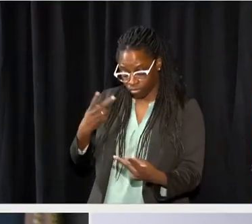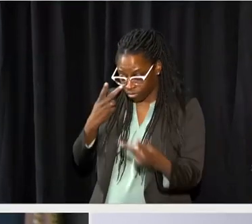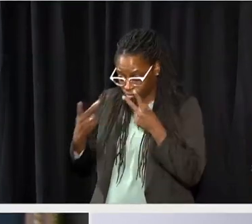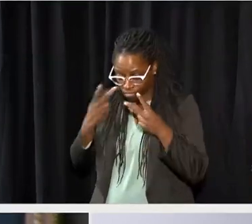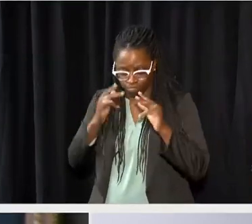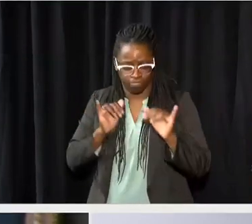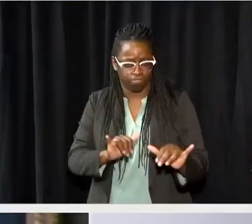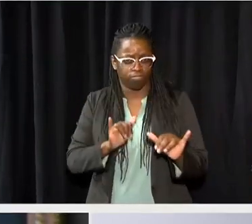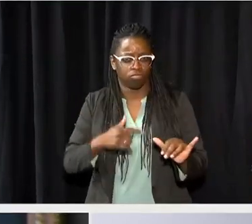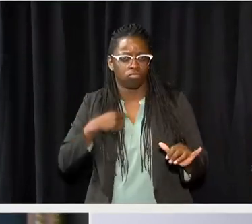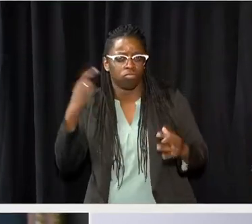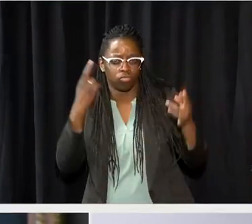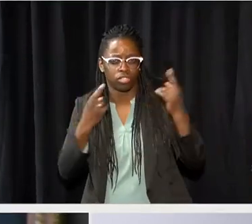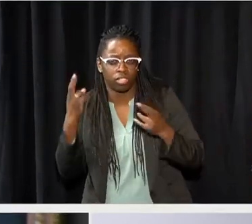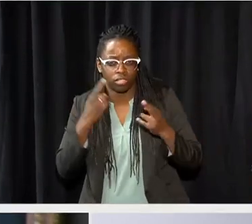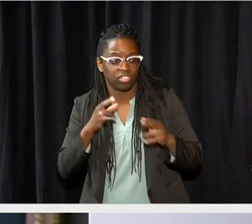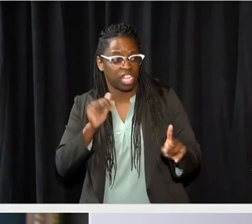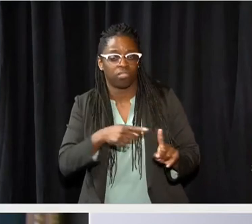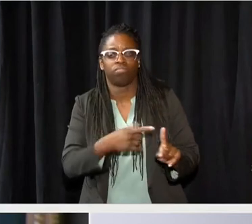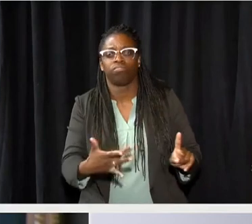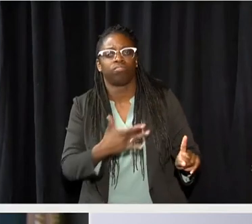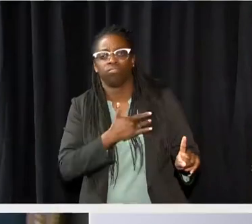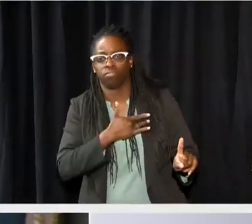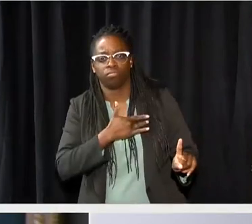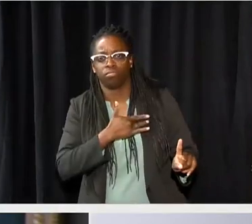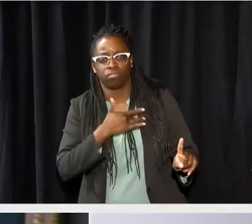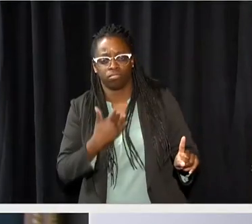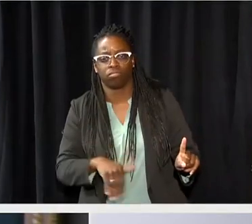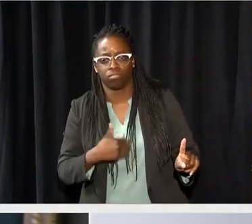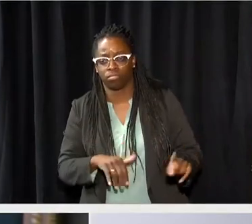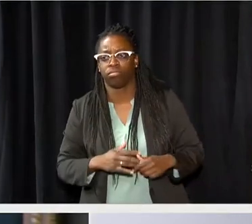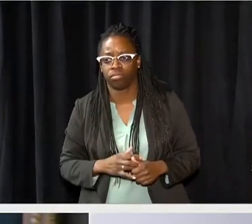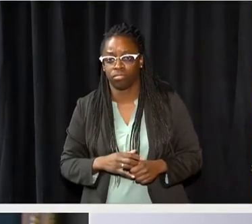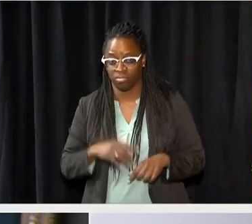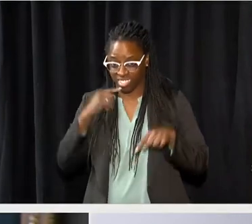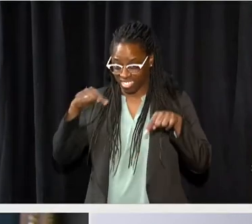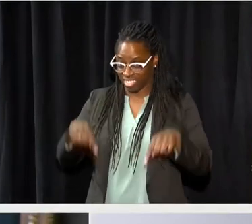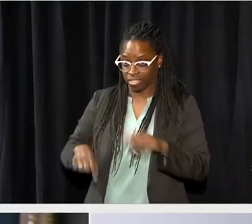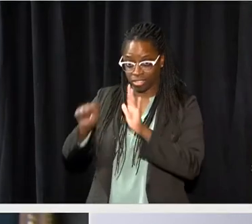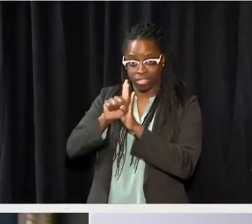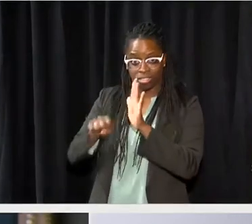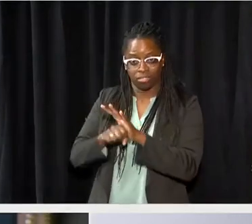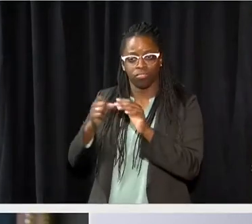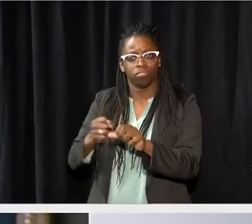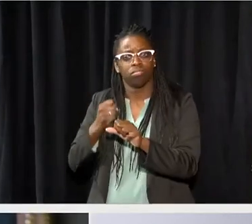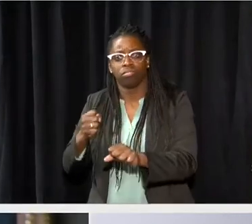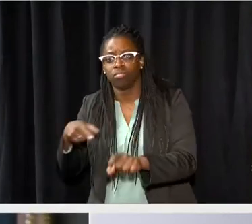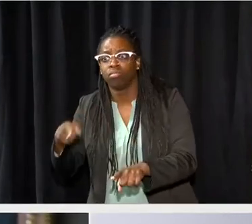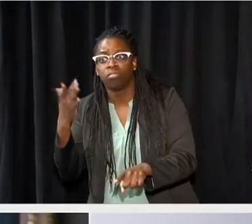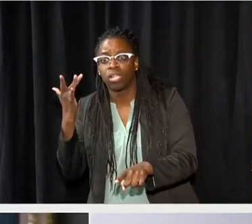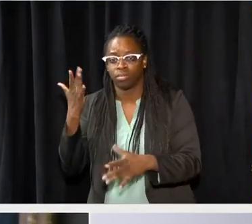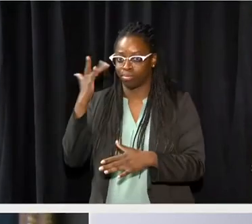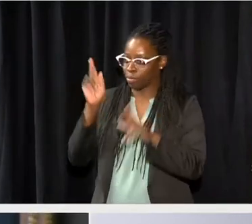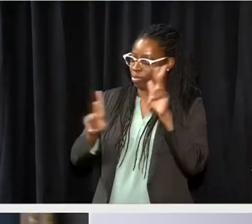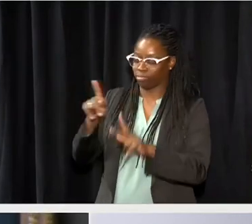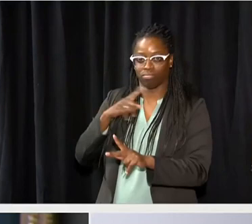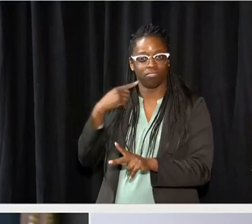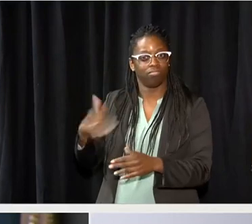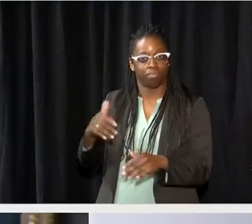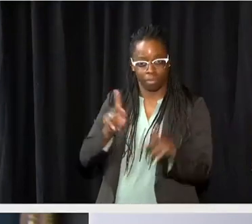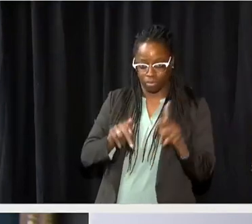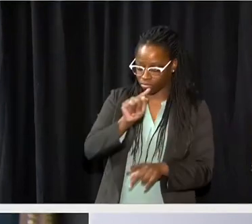than I ever understood, was that the true strength of this great state is our